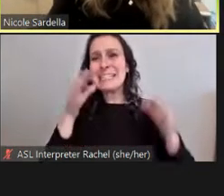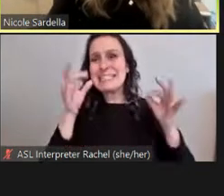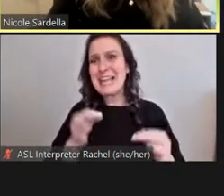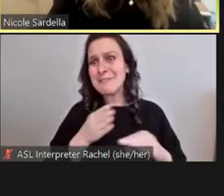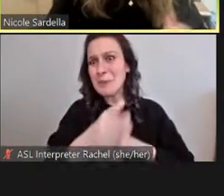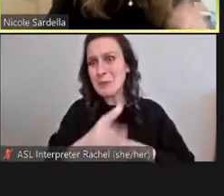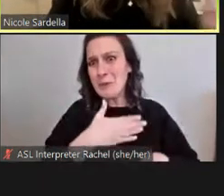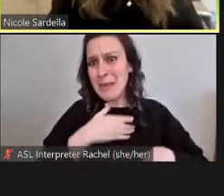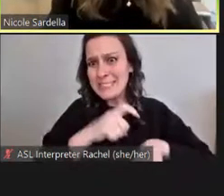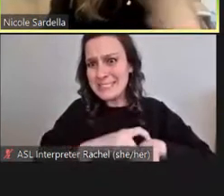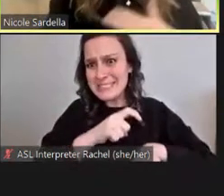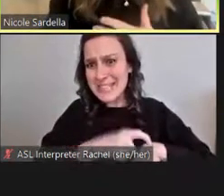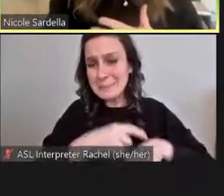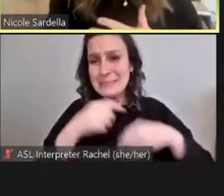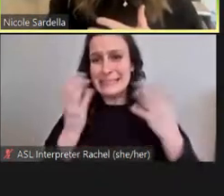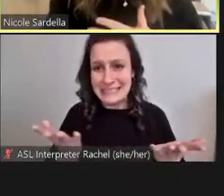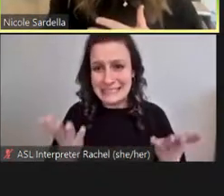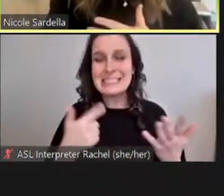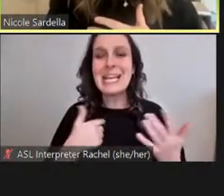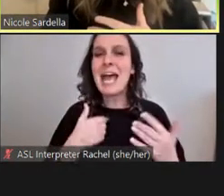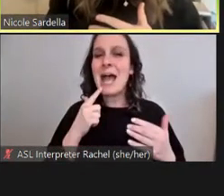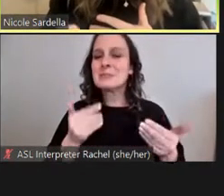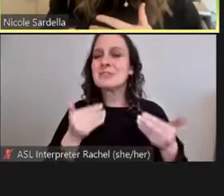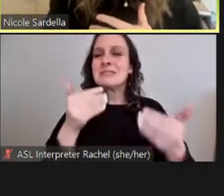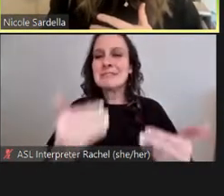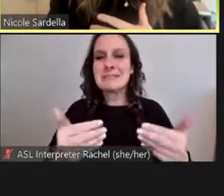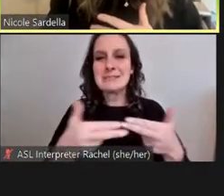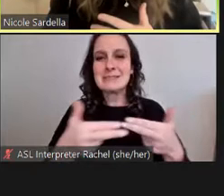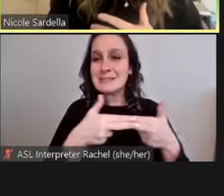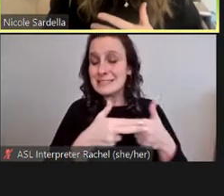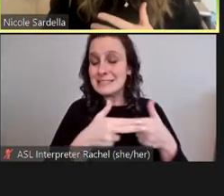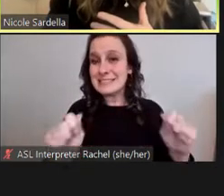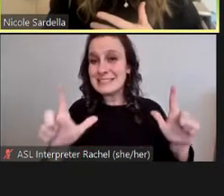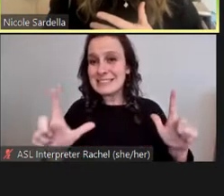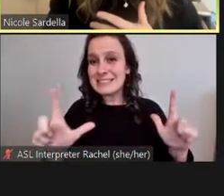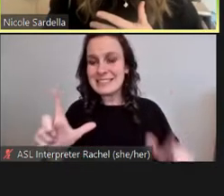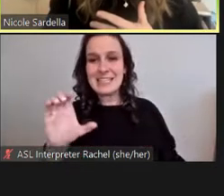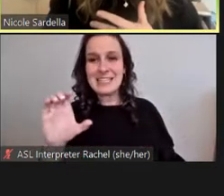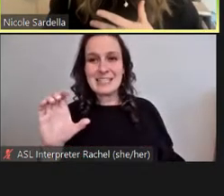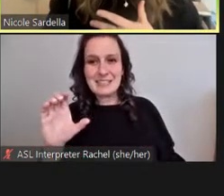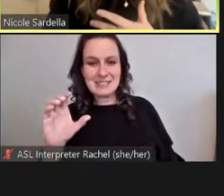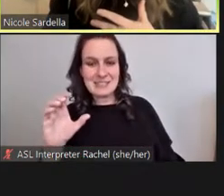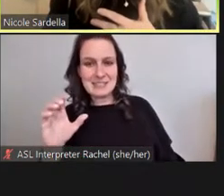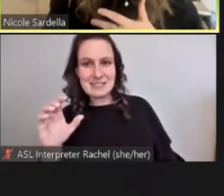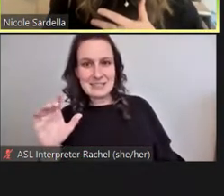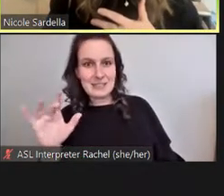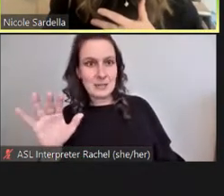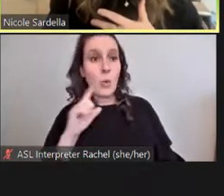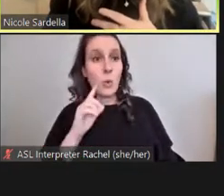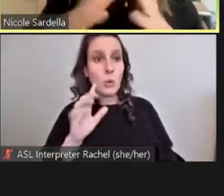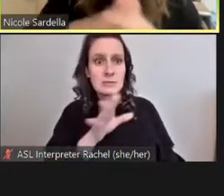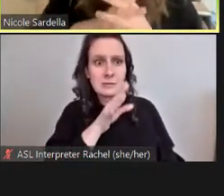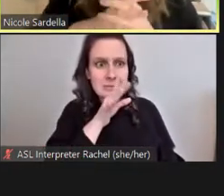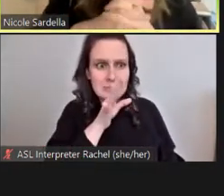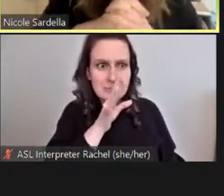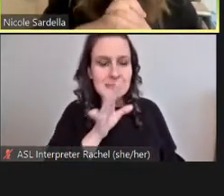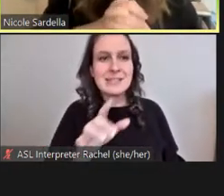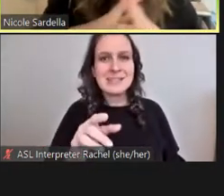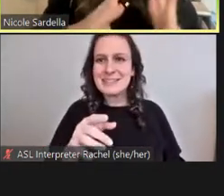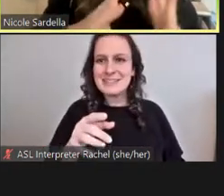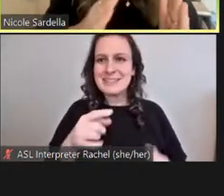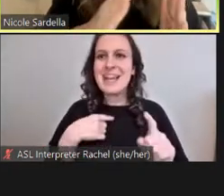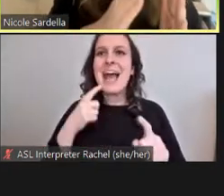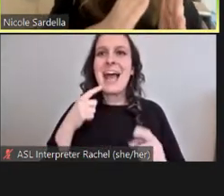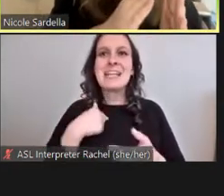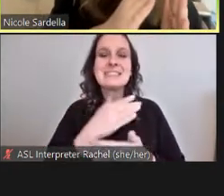but I'm just going to advance to the next slide. Lindsay is a Black male with dark skin. Oh, sorry, I had some of the